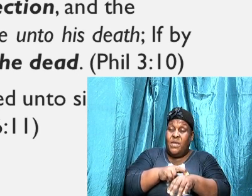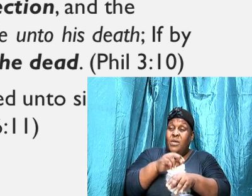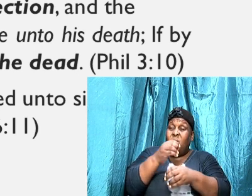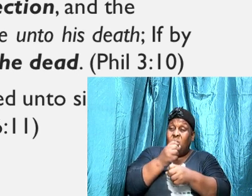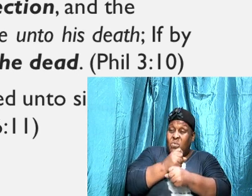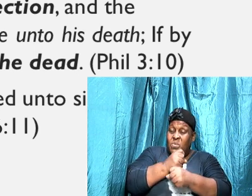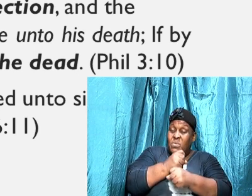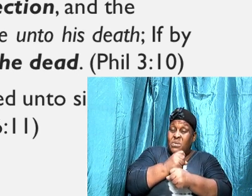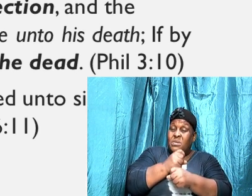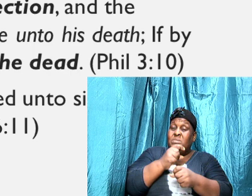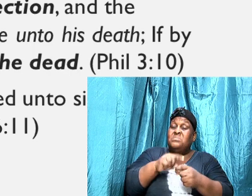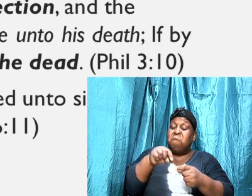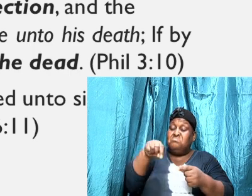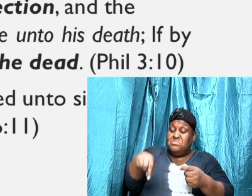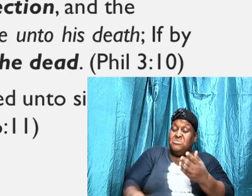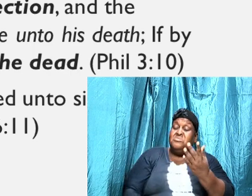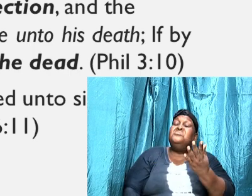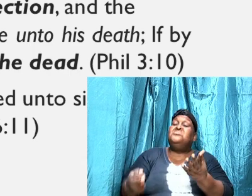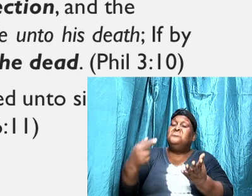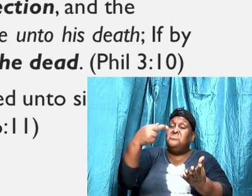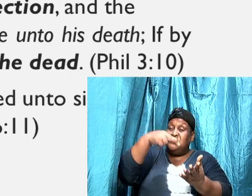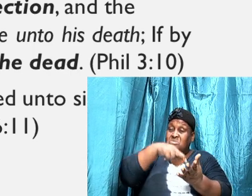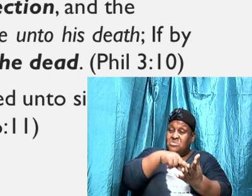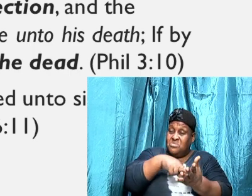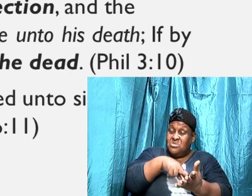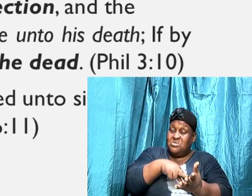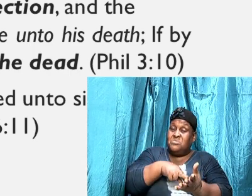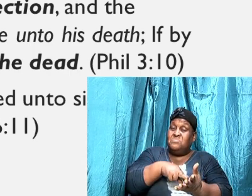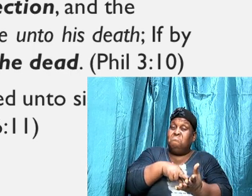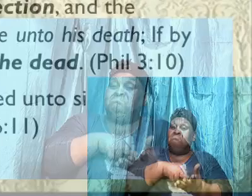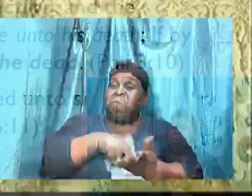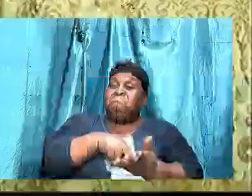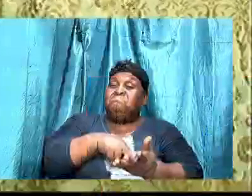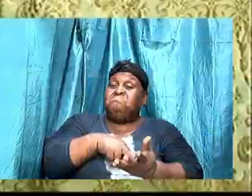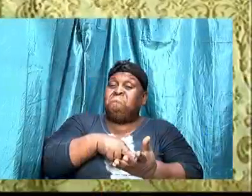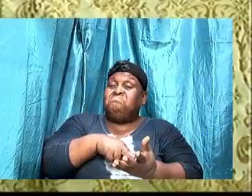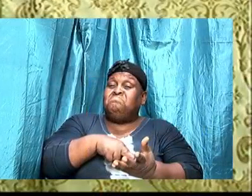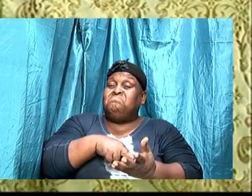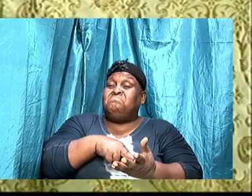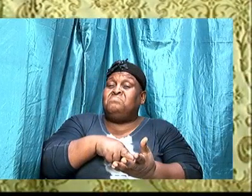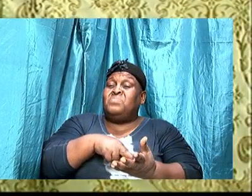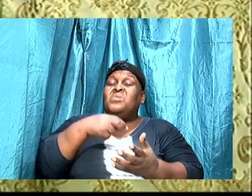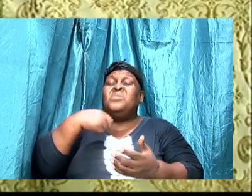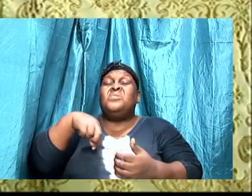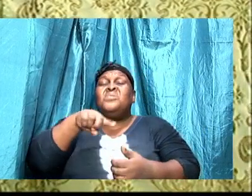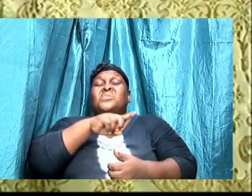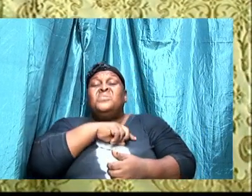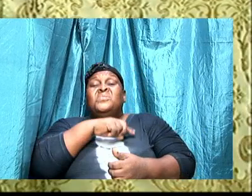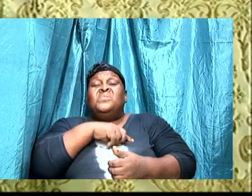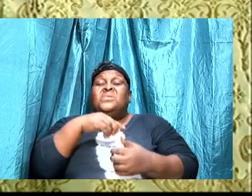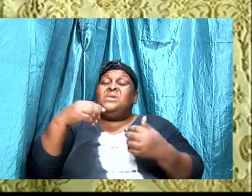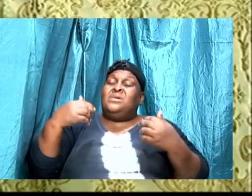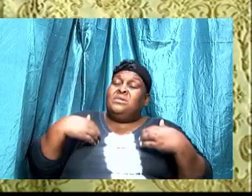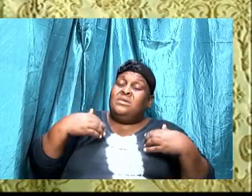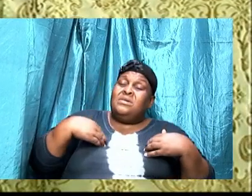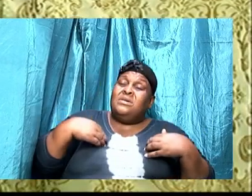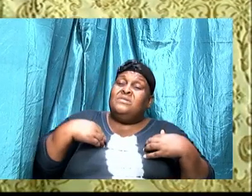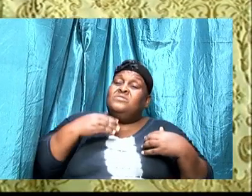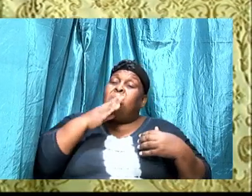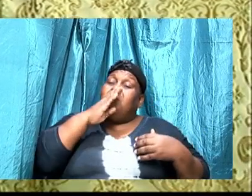this resurrection, you know, this state, we have to actually